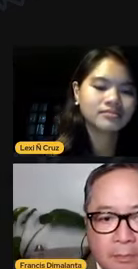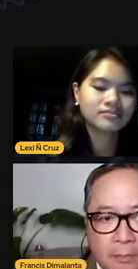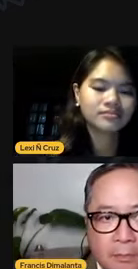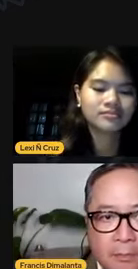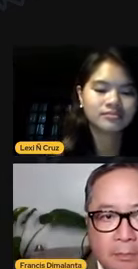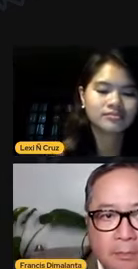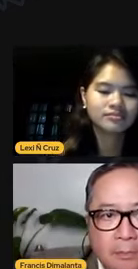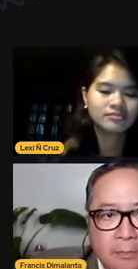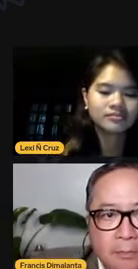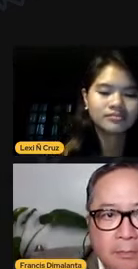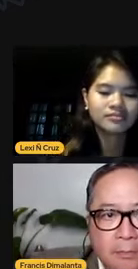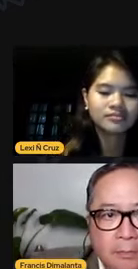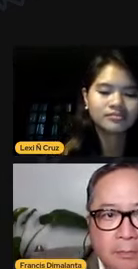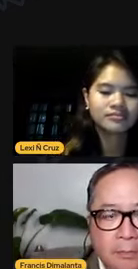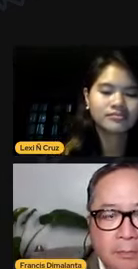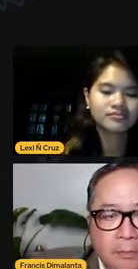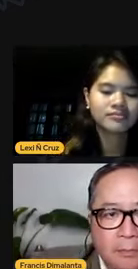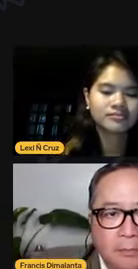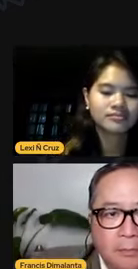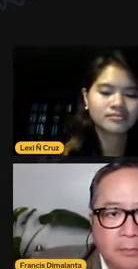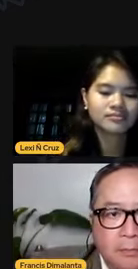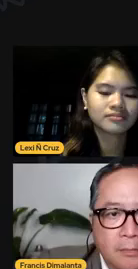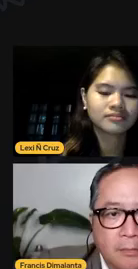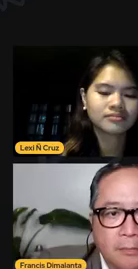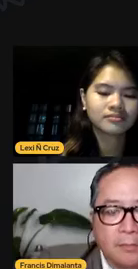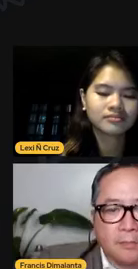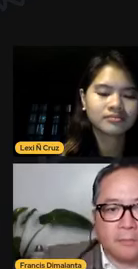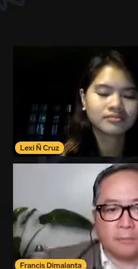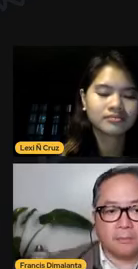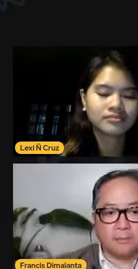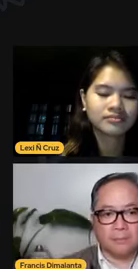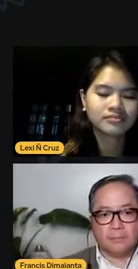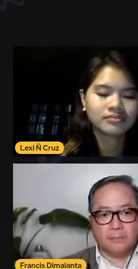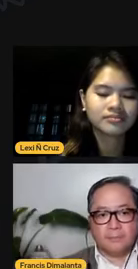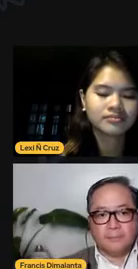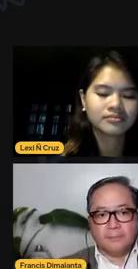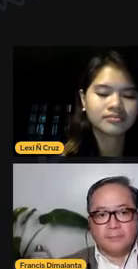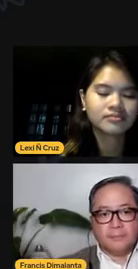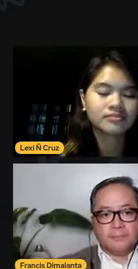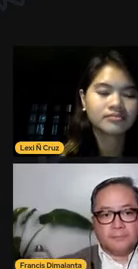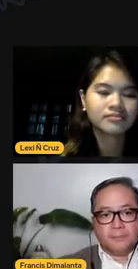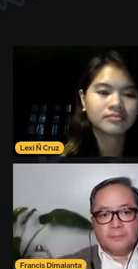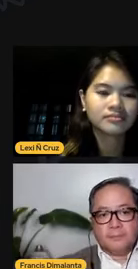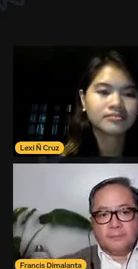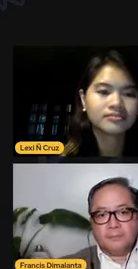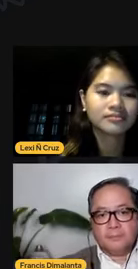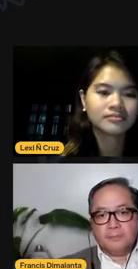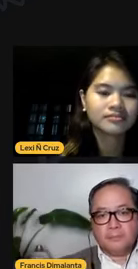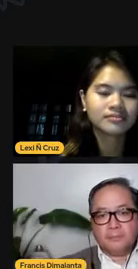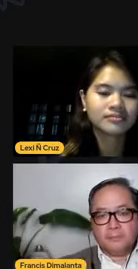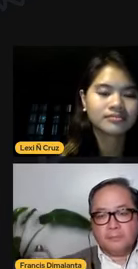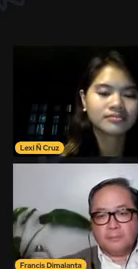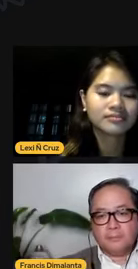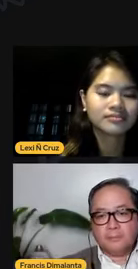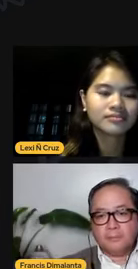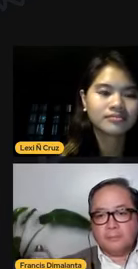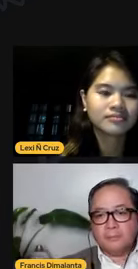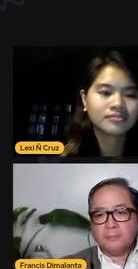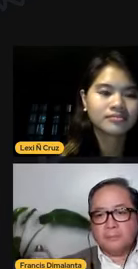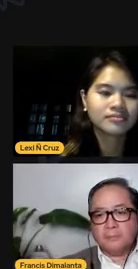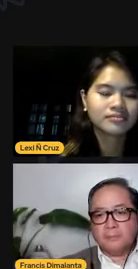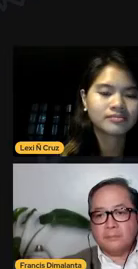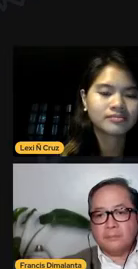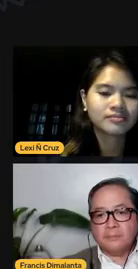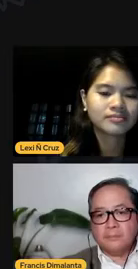harder. So in turn, as parents or as guardians, we also have to work so much harder. You know, we, if we expect more from them.